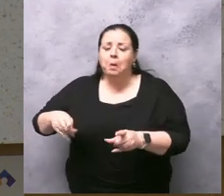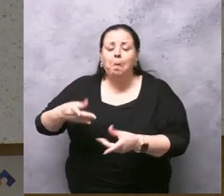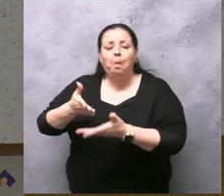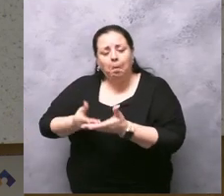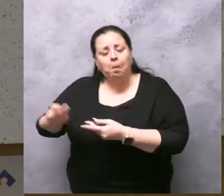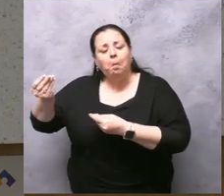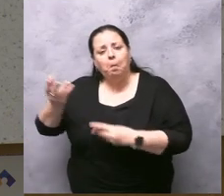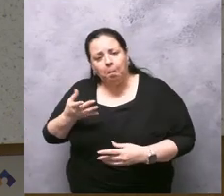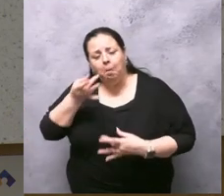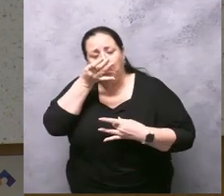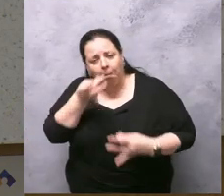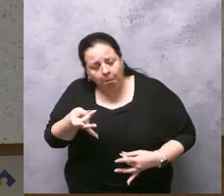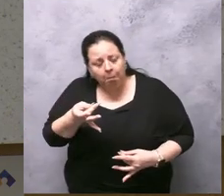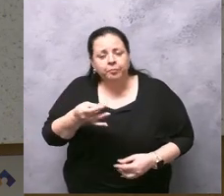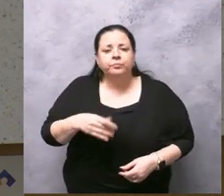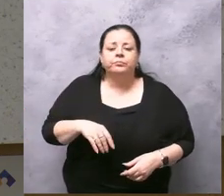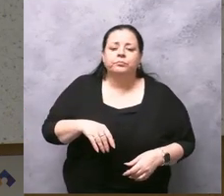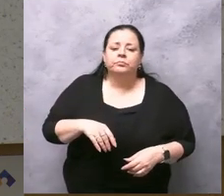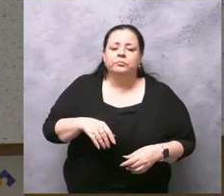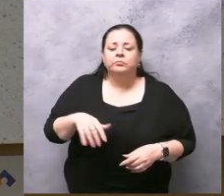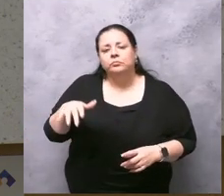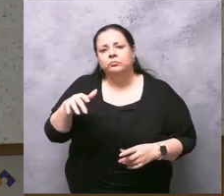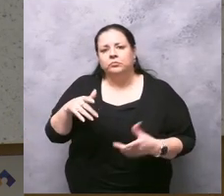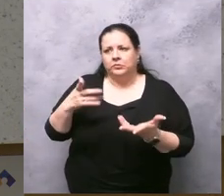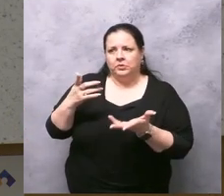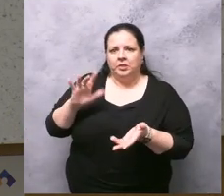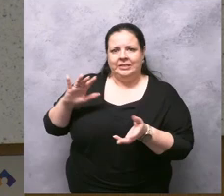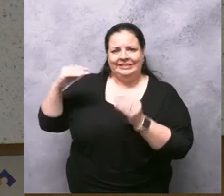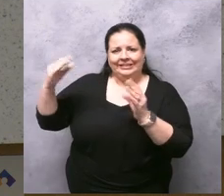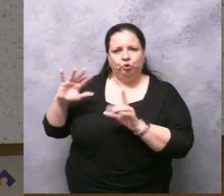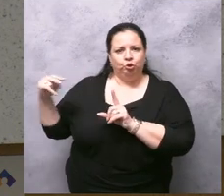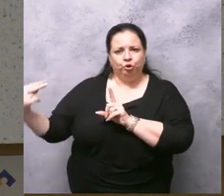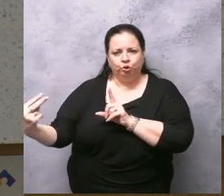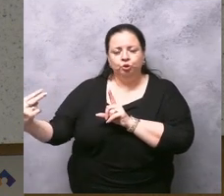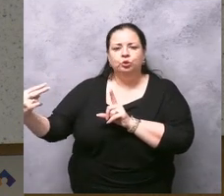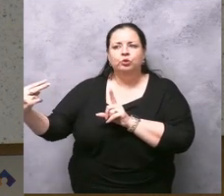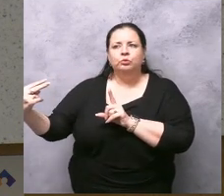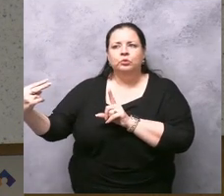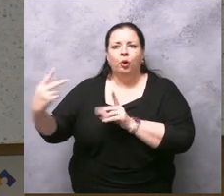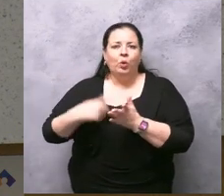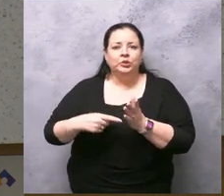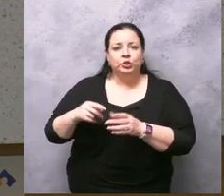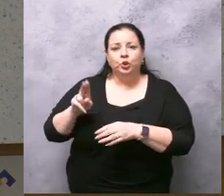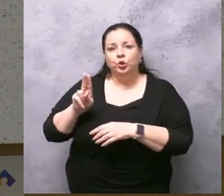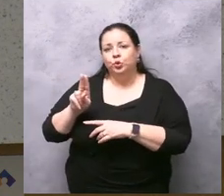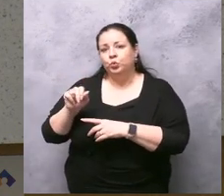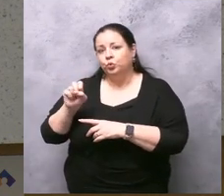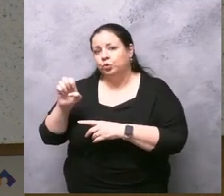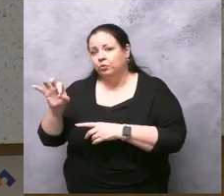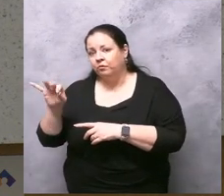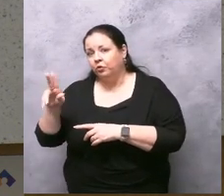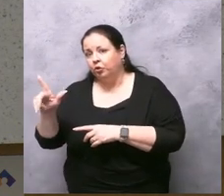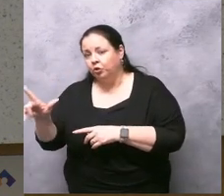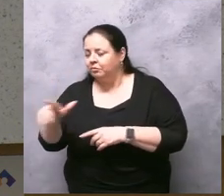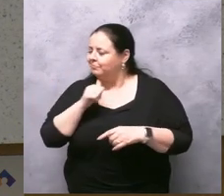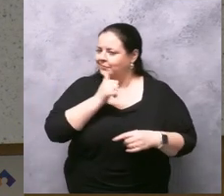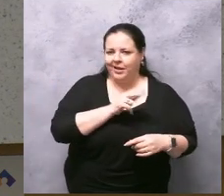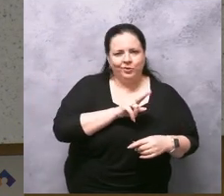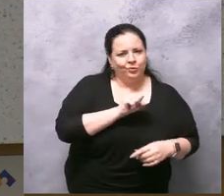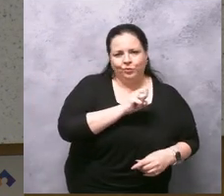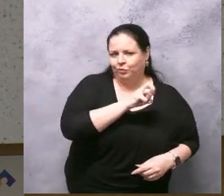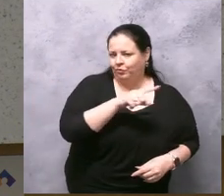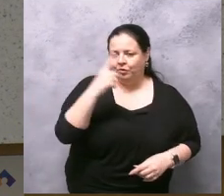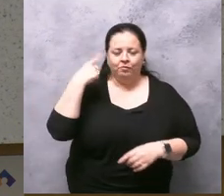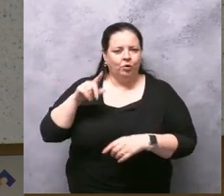some very interesting information around what teachers perceive as useful, not useful, and use of their time